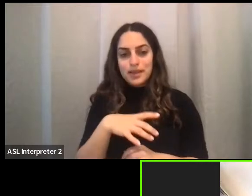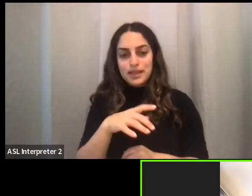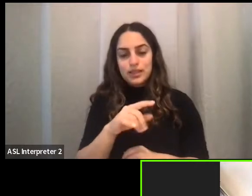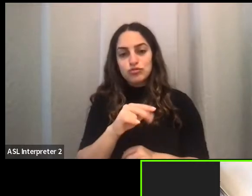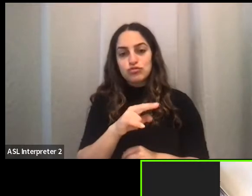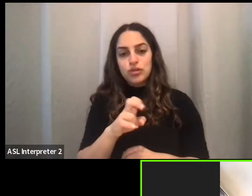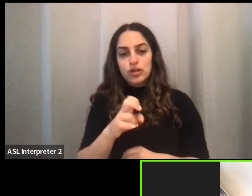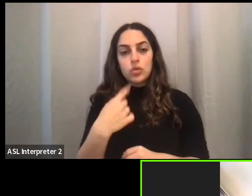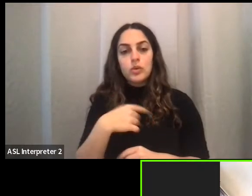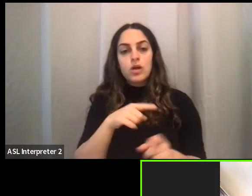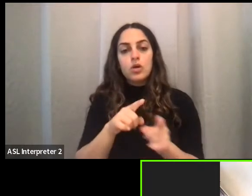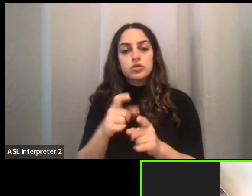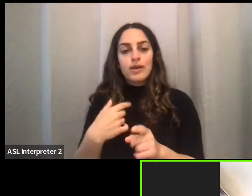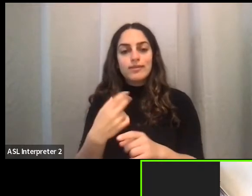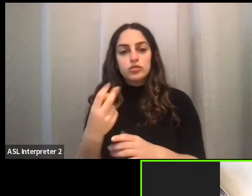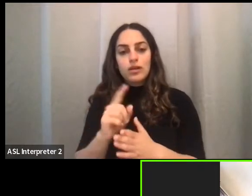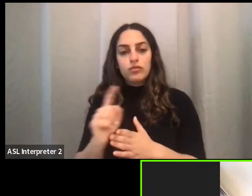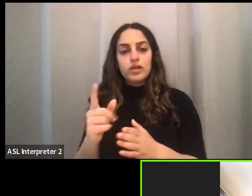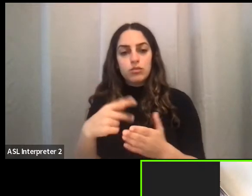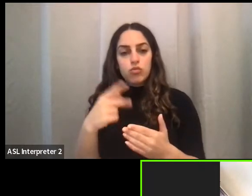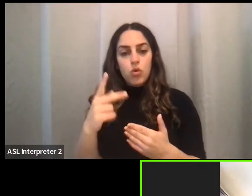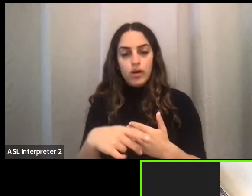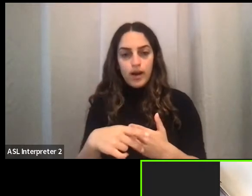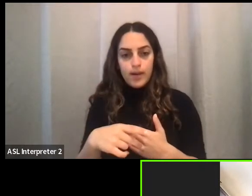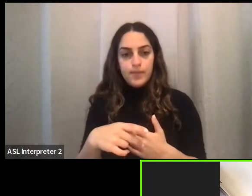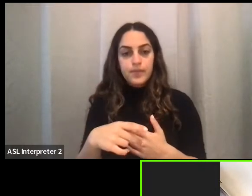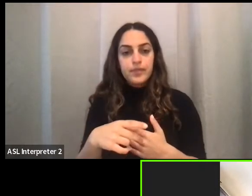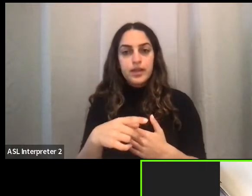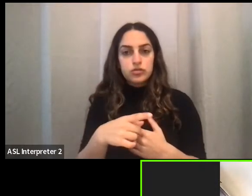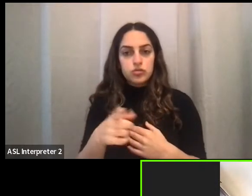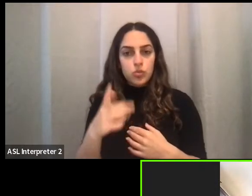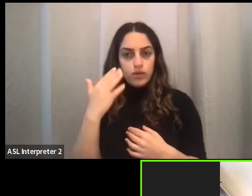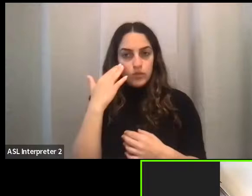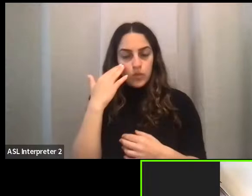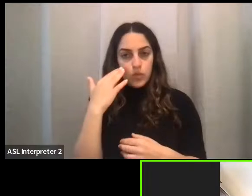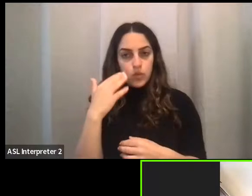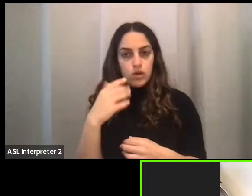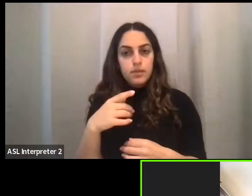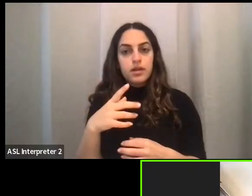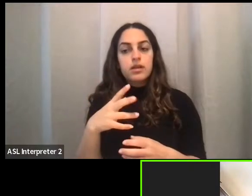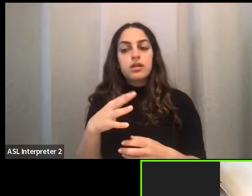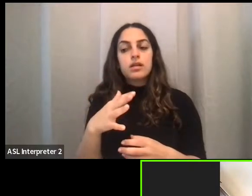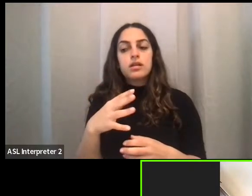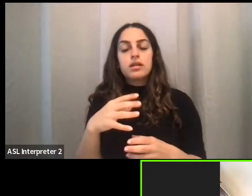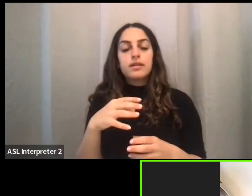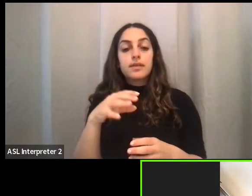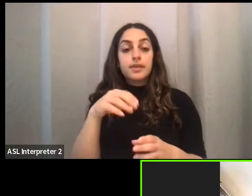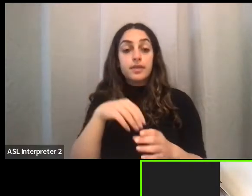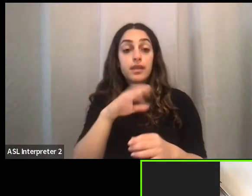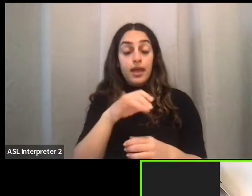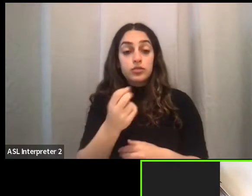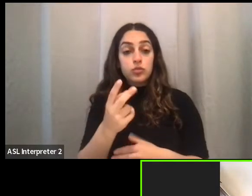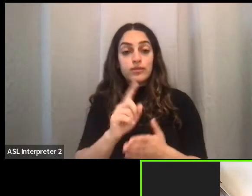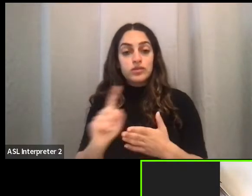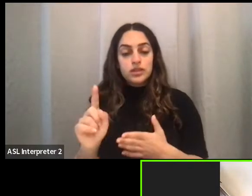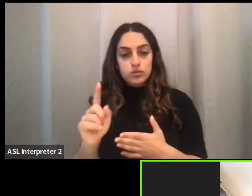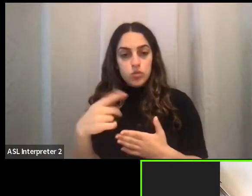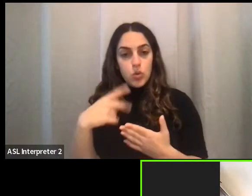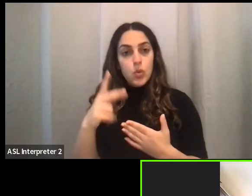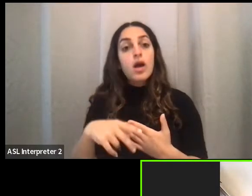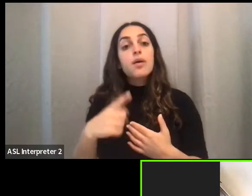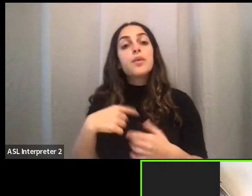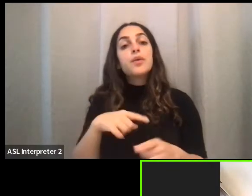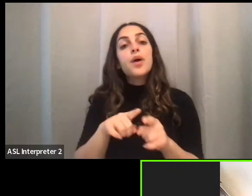we also have a 12-week program that you guys are all familiar with but inside this this 12-week program we we also